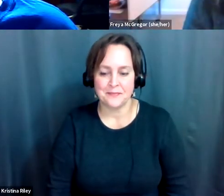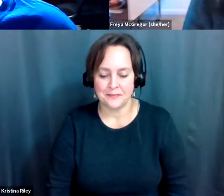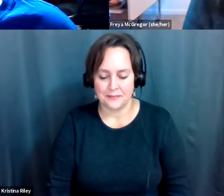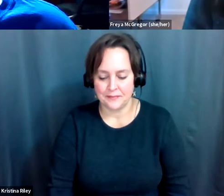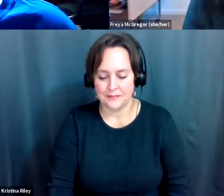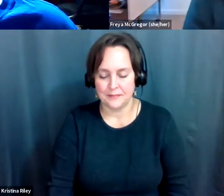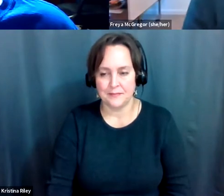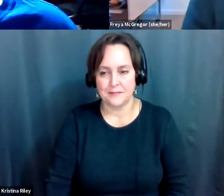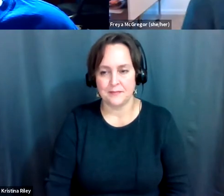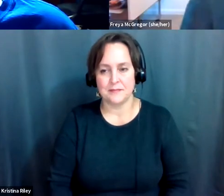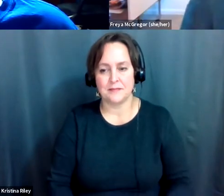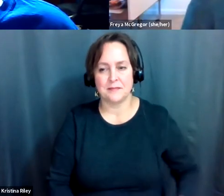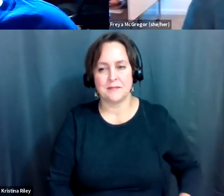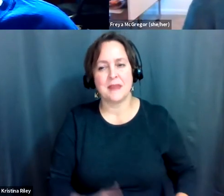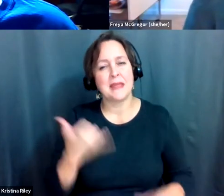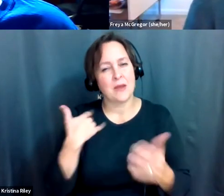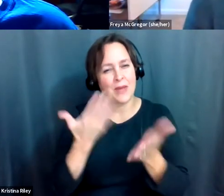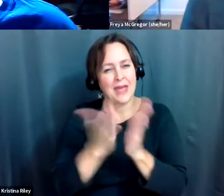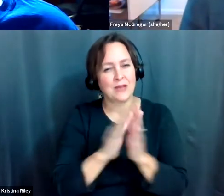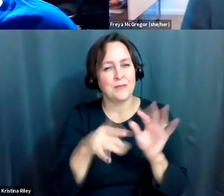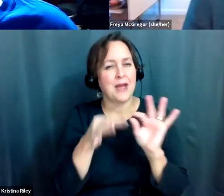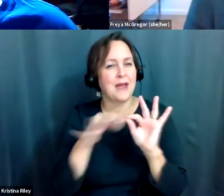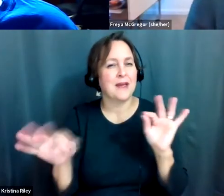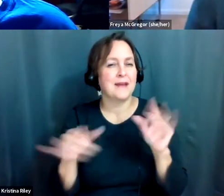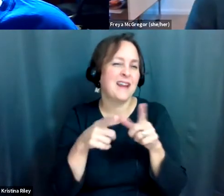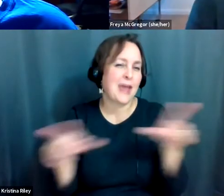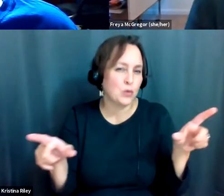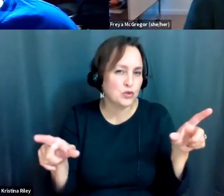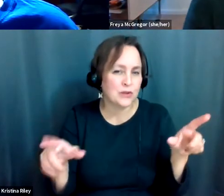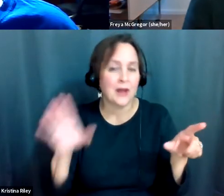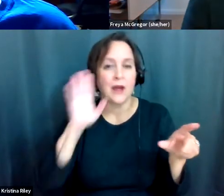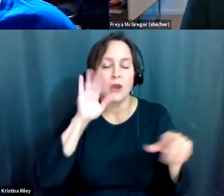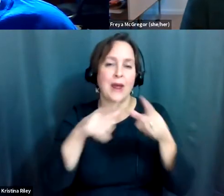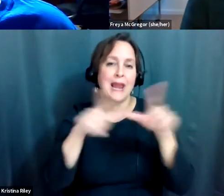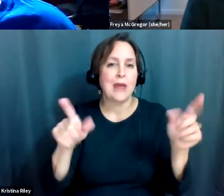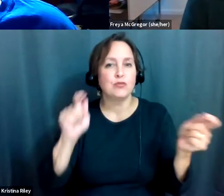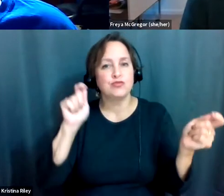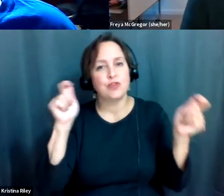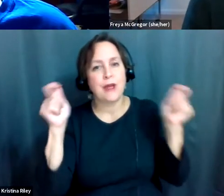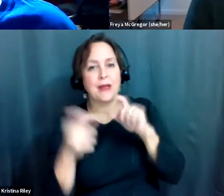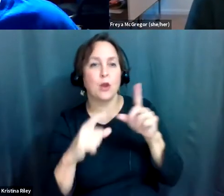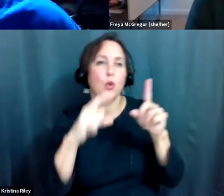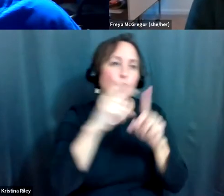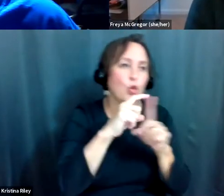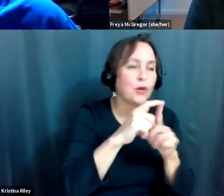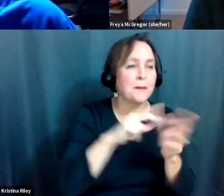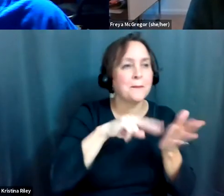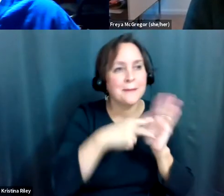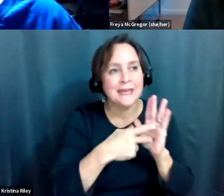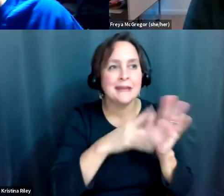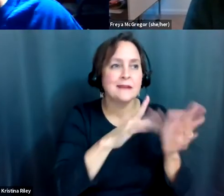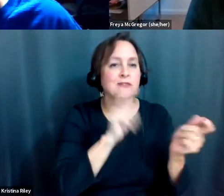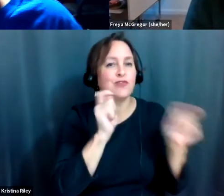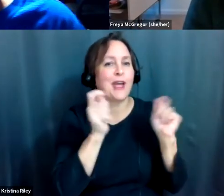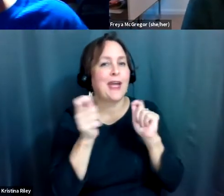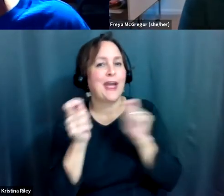I wanted to ask you a little bit about language and we know that language is always evolving and, you know, words and their meanings change. Um,